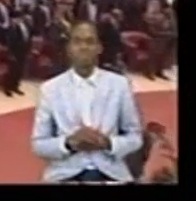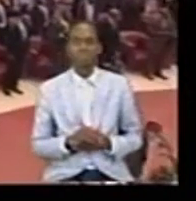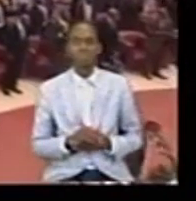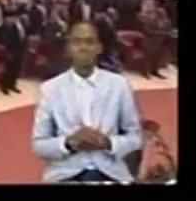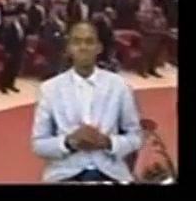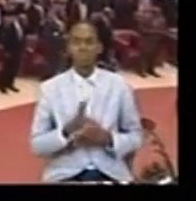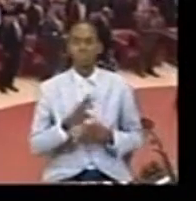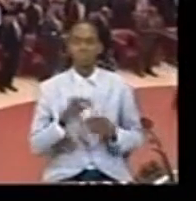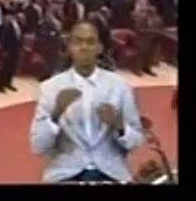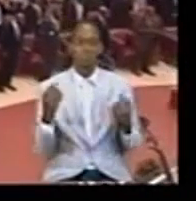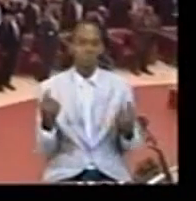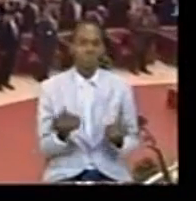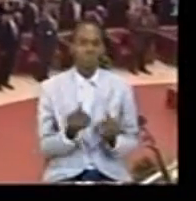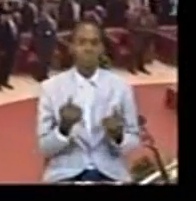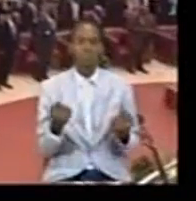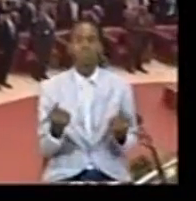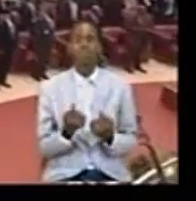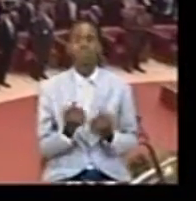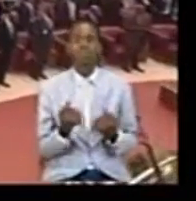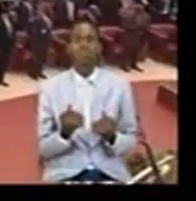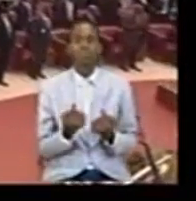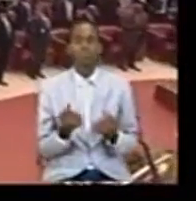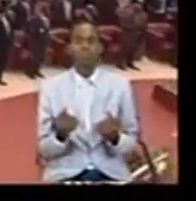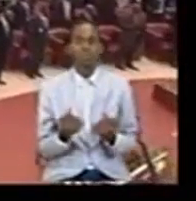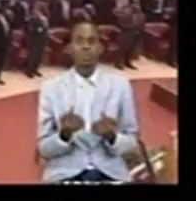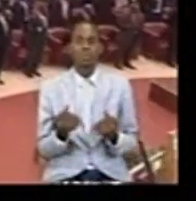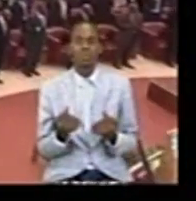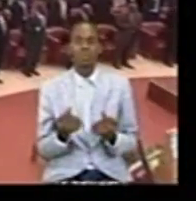No sin.